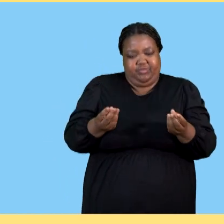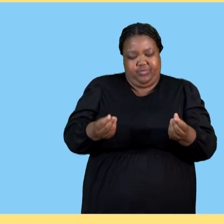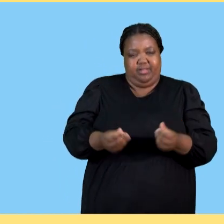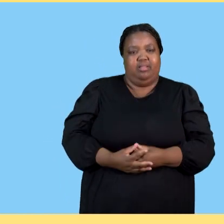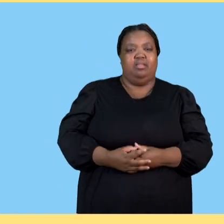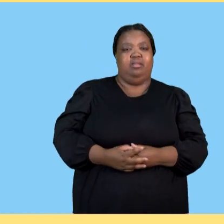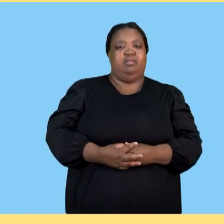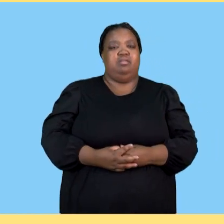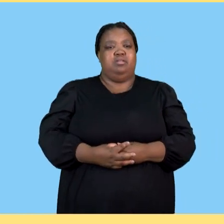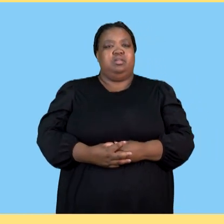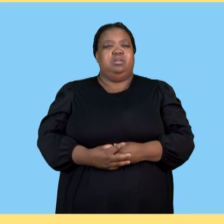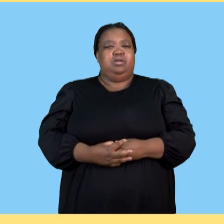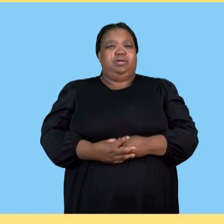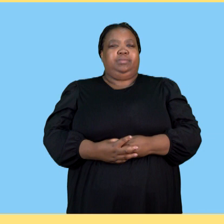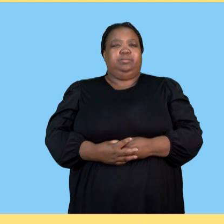materials.